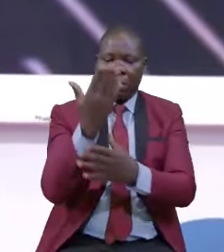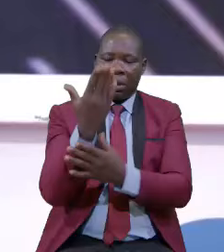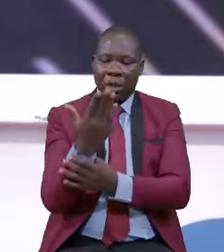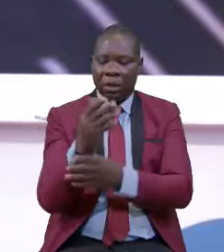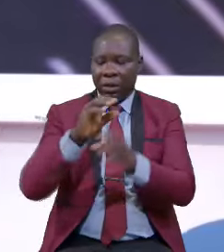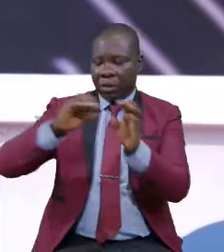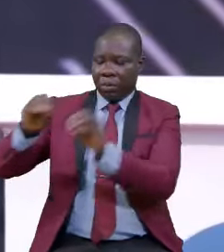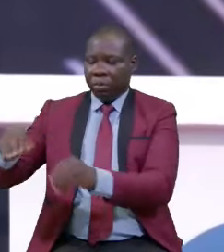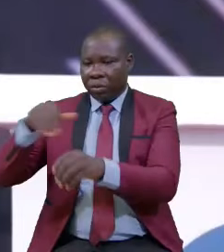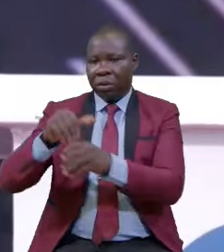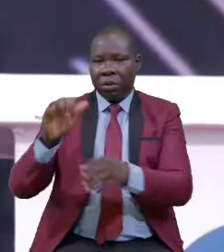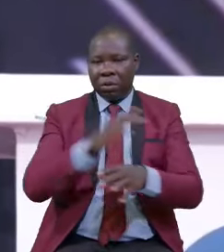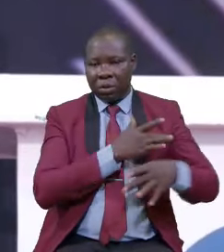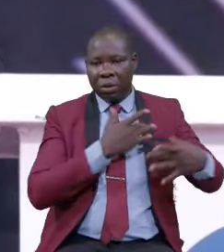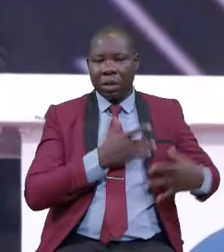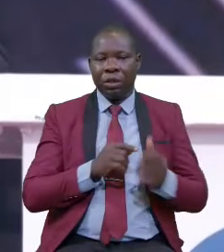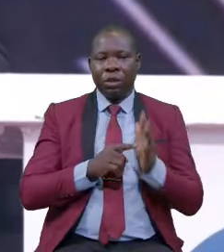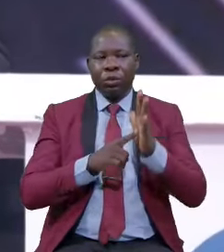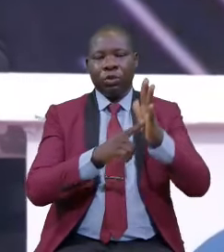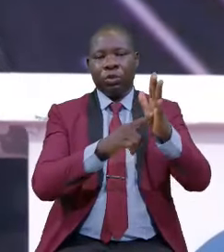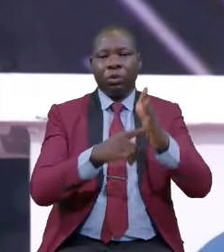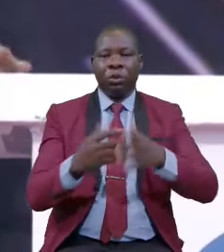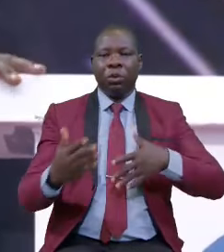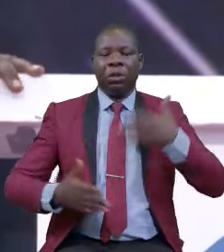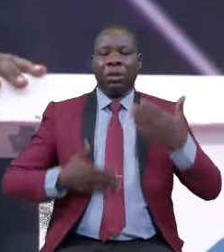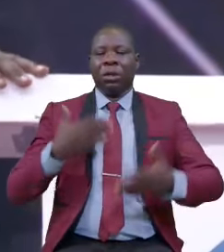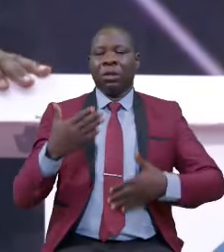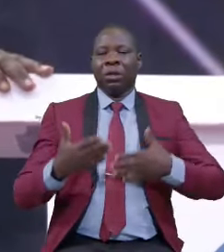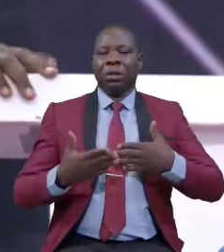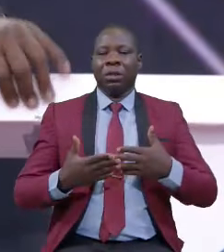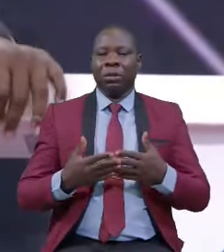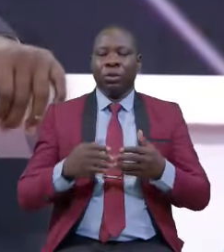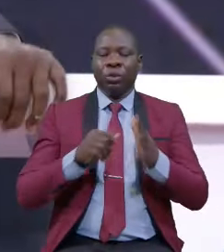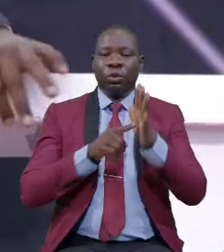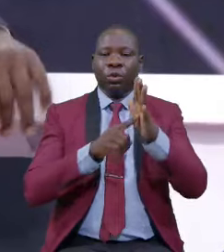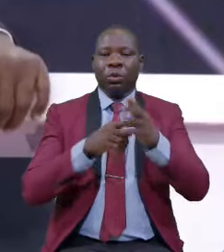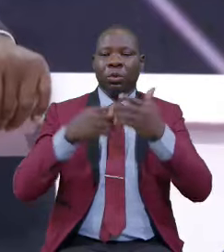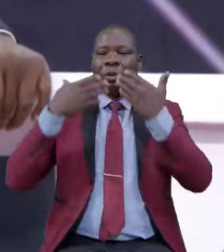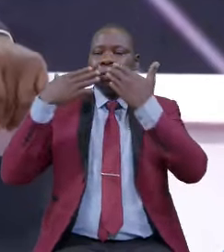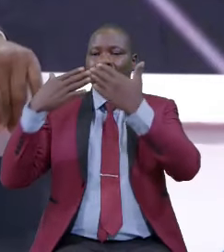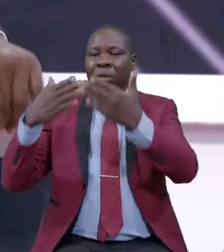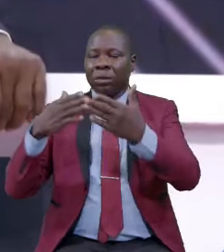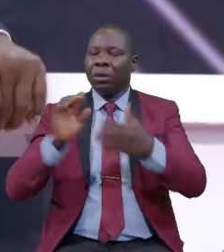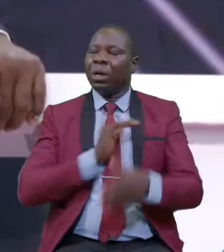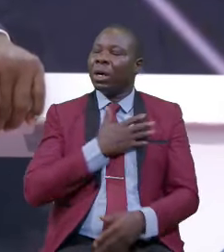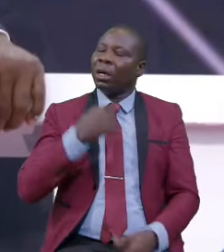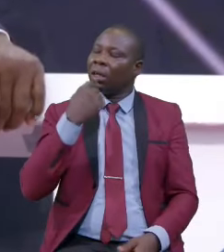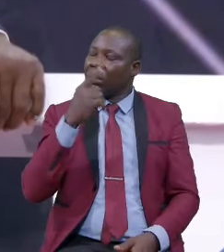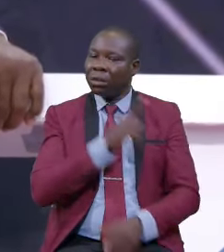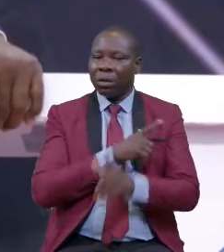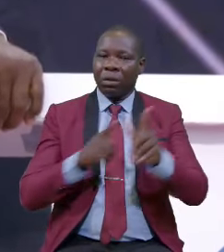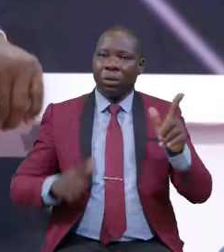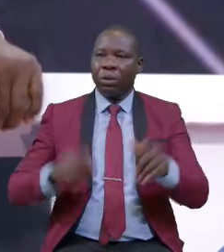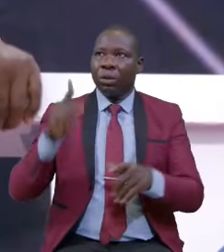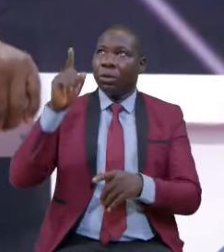Show gratitude and say, Lord, you've given me everything.